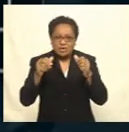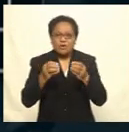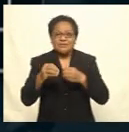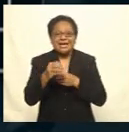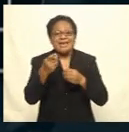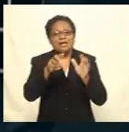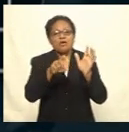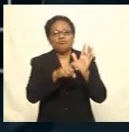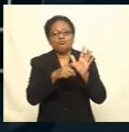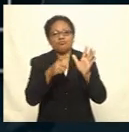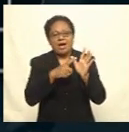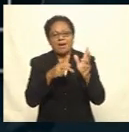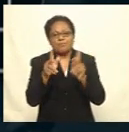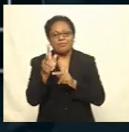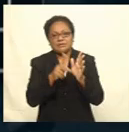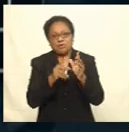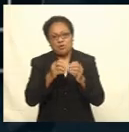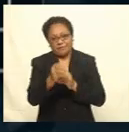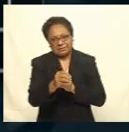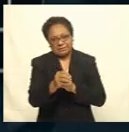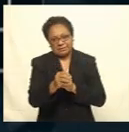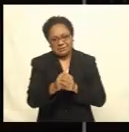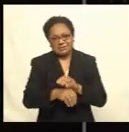Office and Compound.